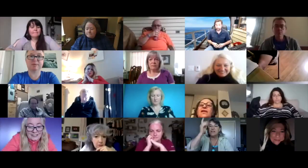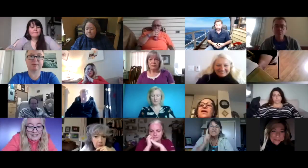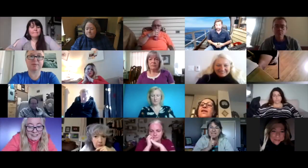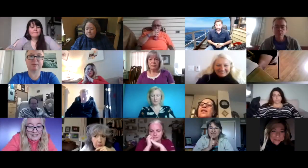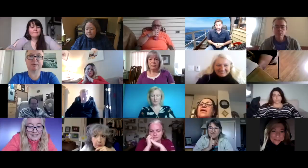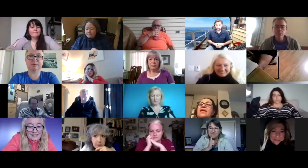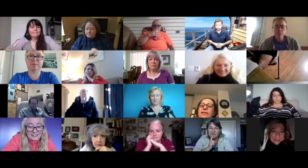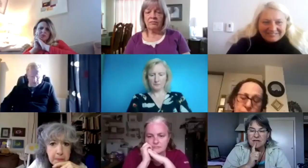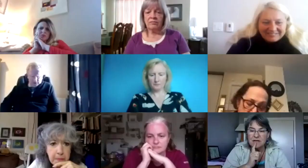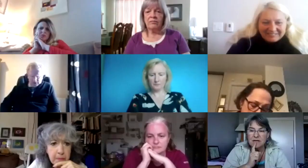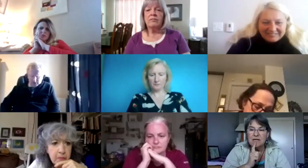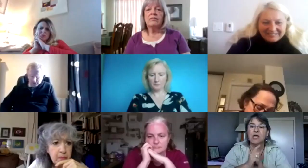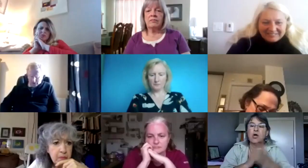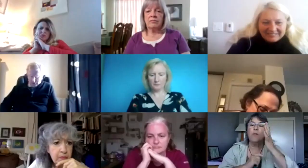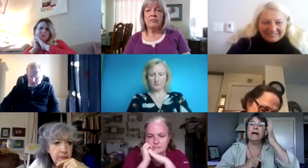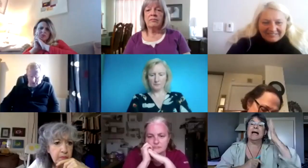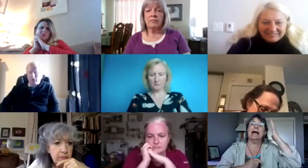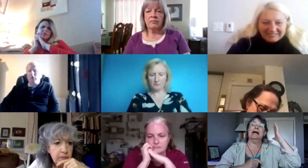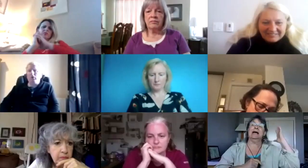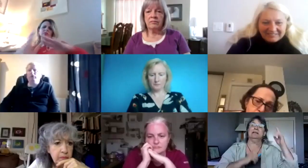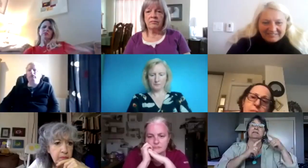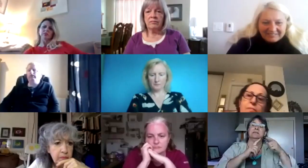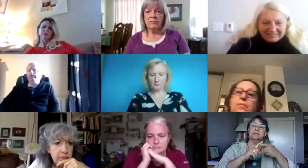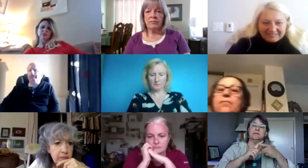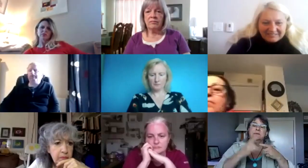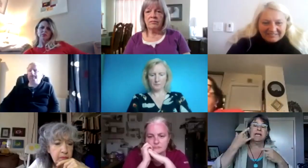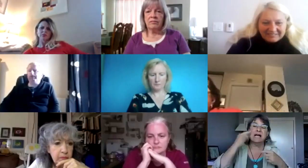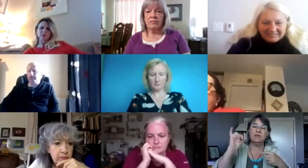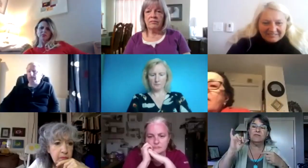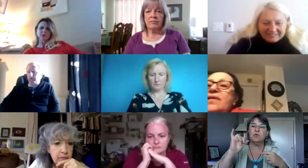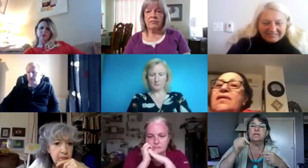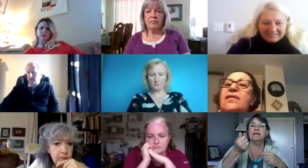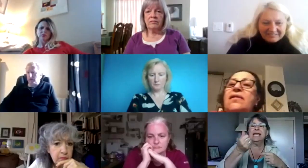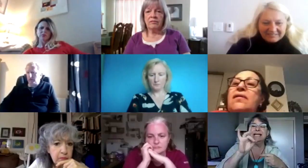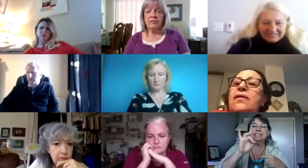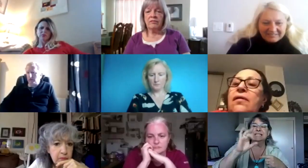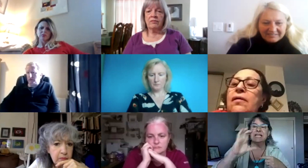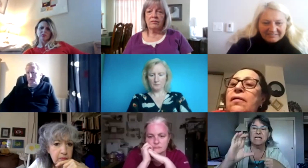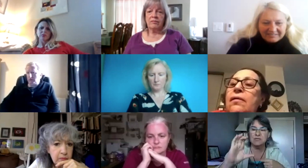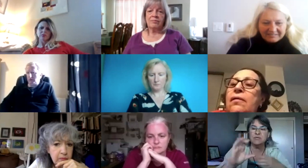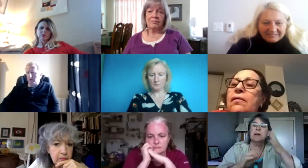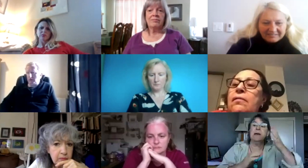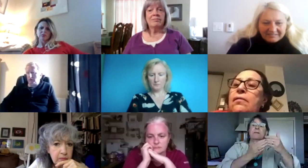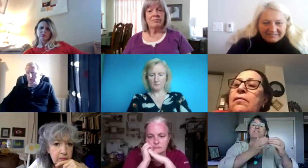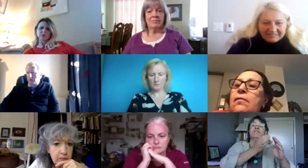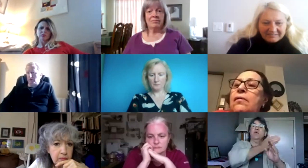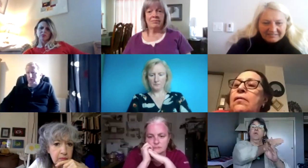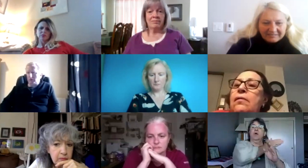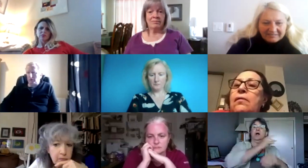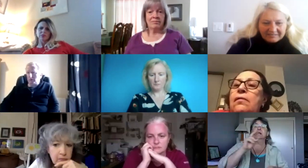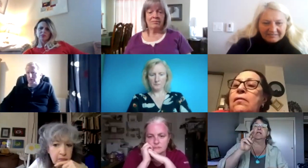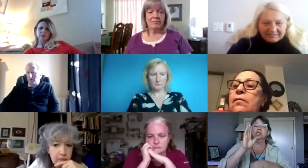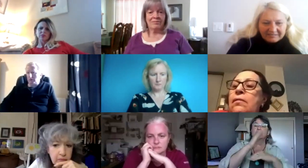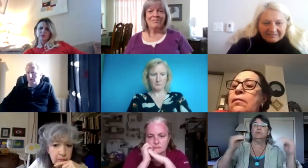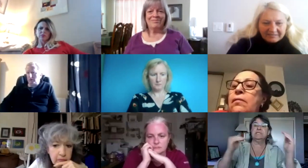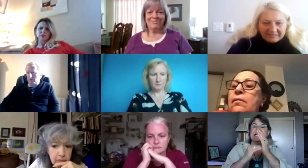grandfather deaf. Go back to California, 1800s,